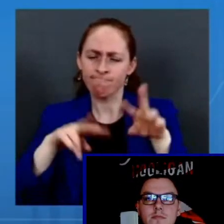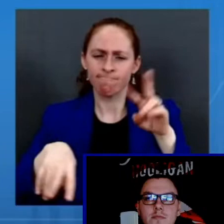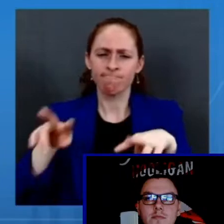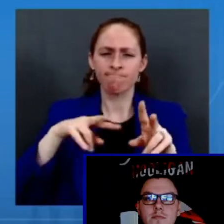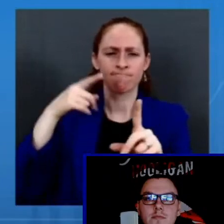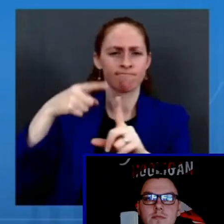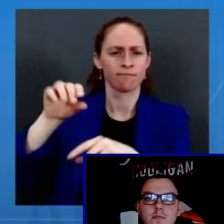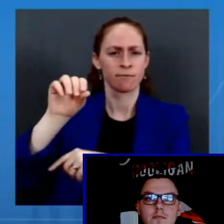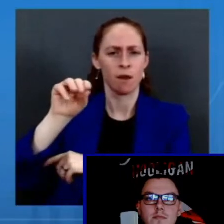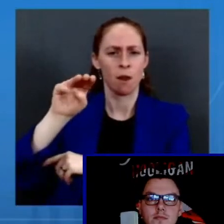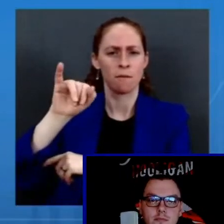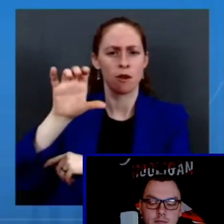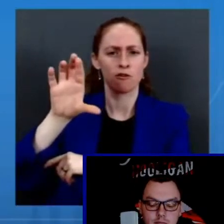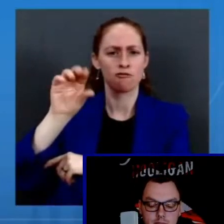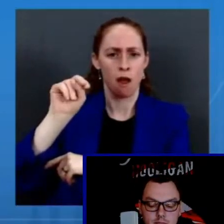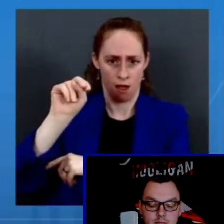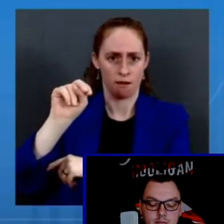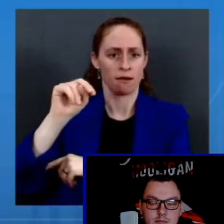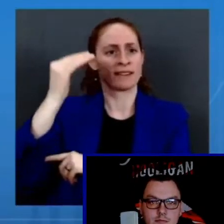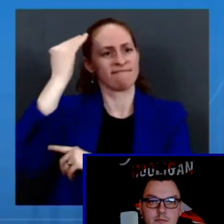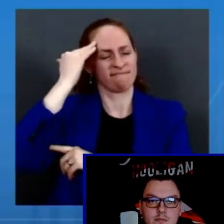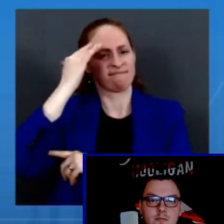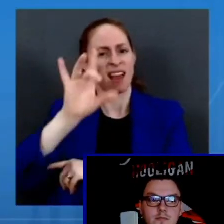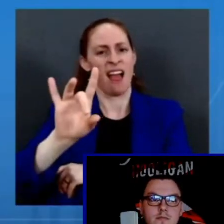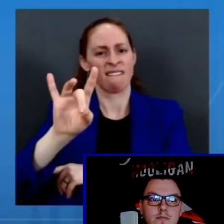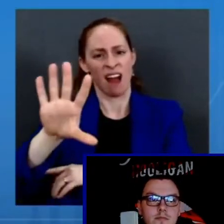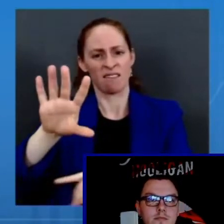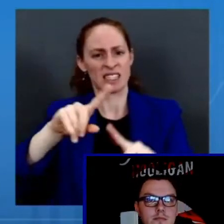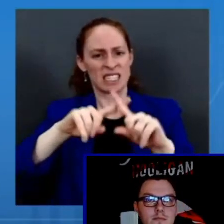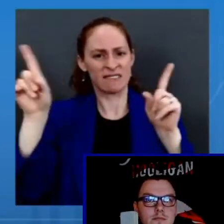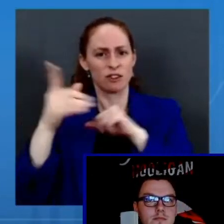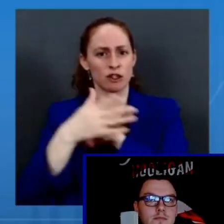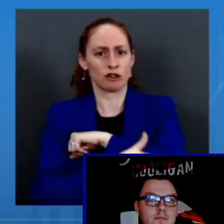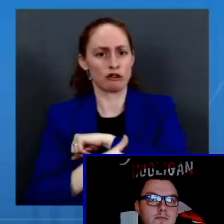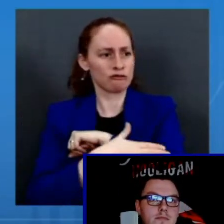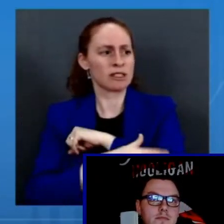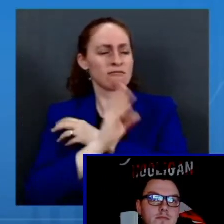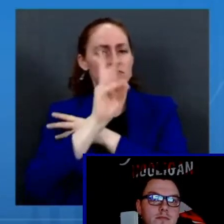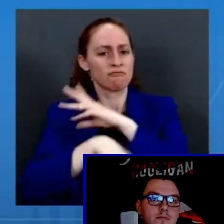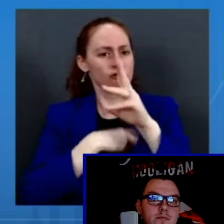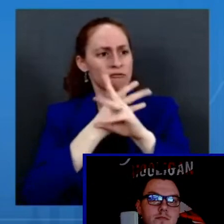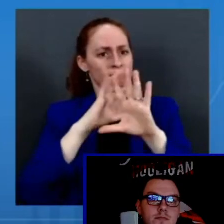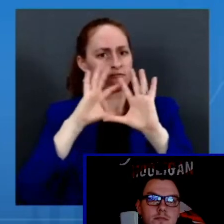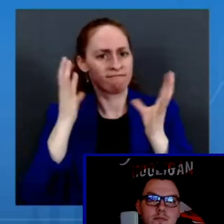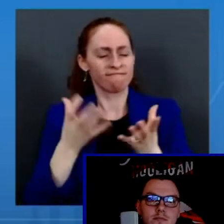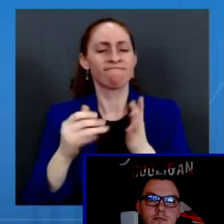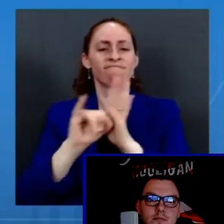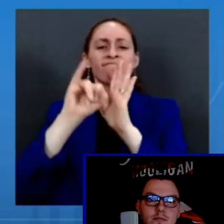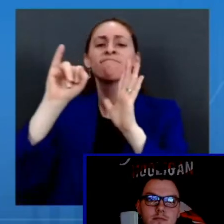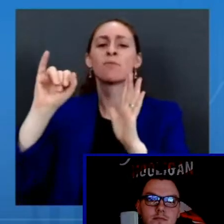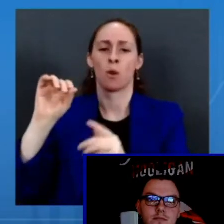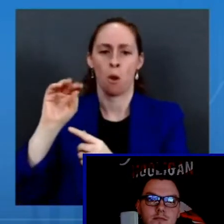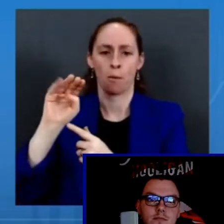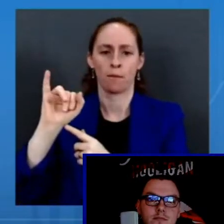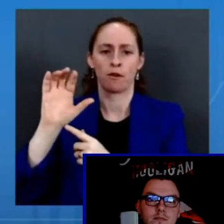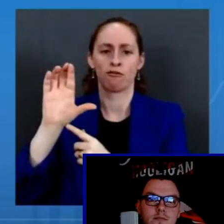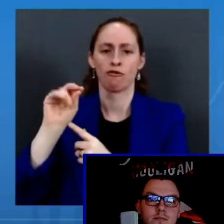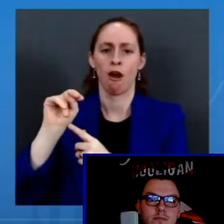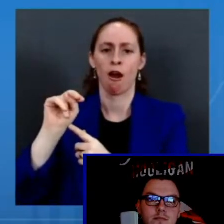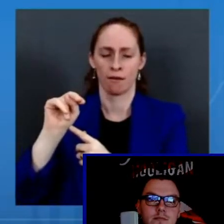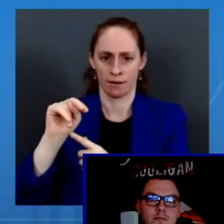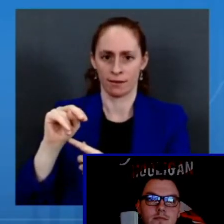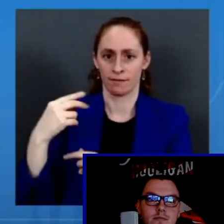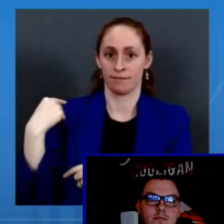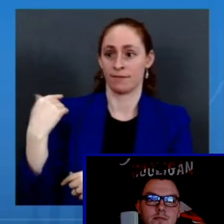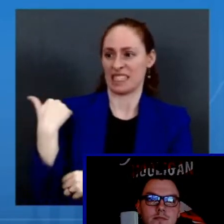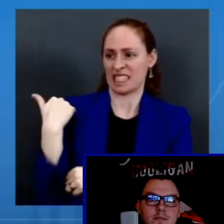Monday, we released updated data for the United States, which estimates that the Omicron variant represents approximately